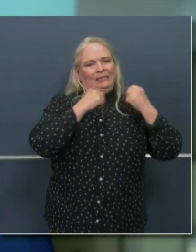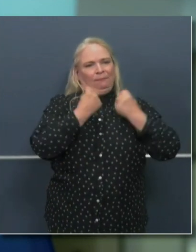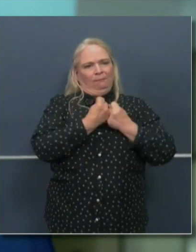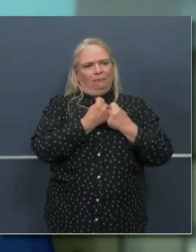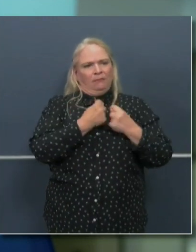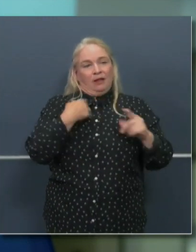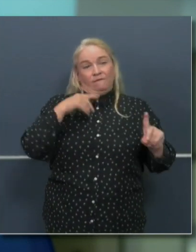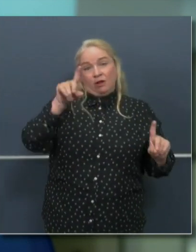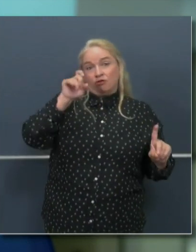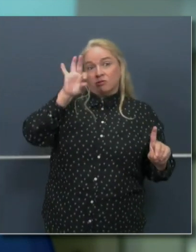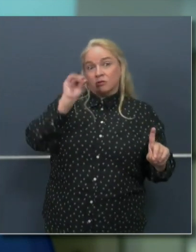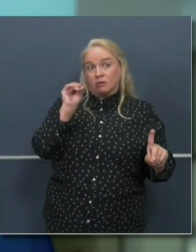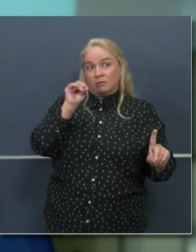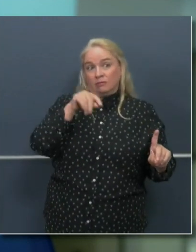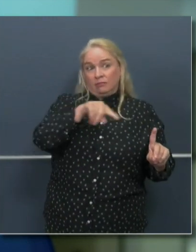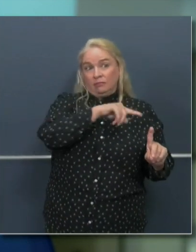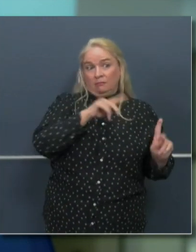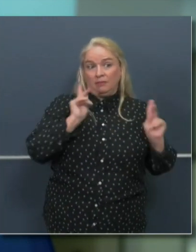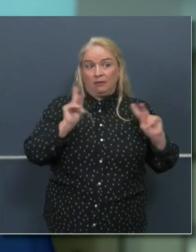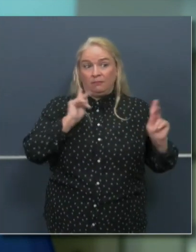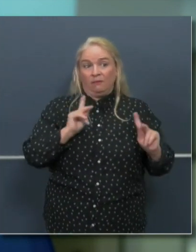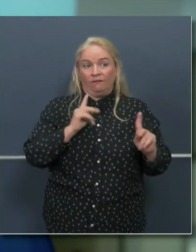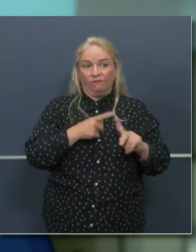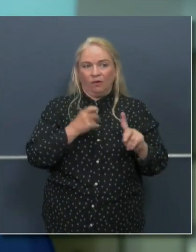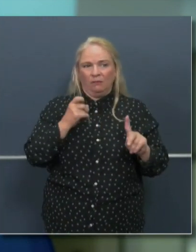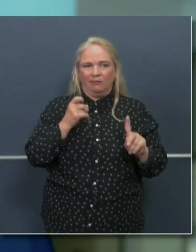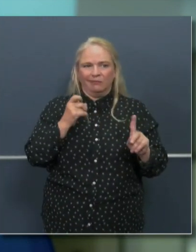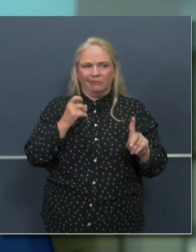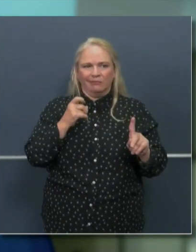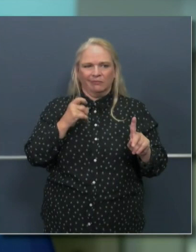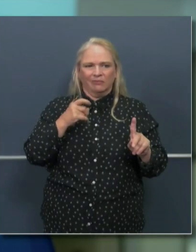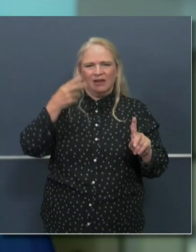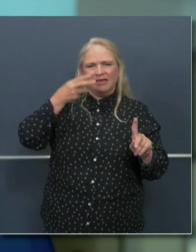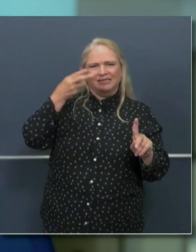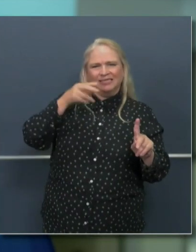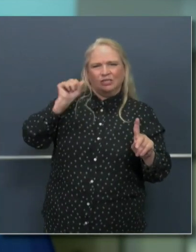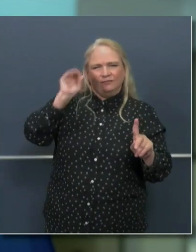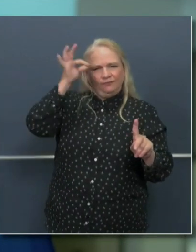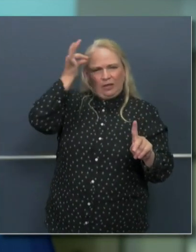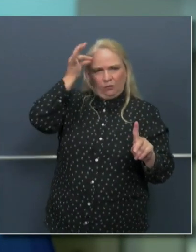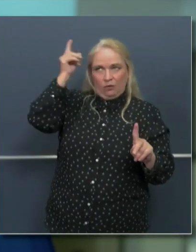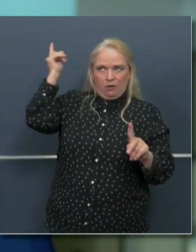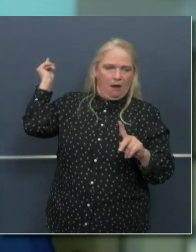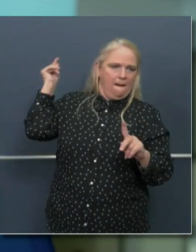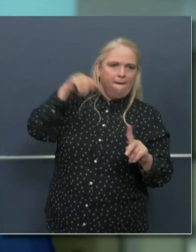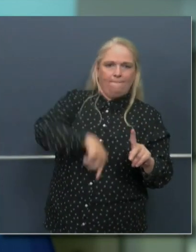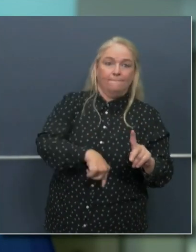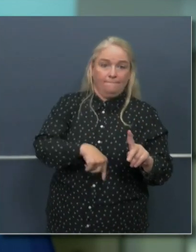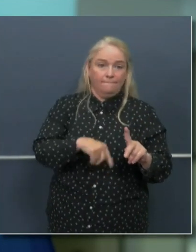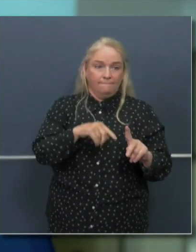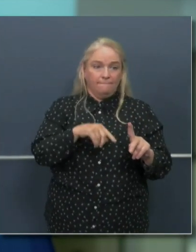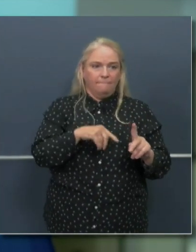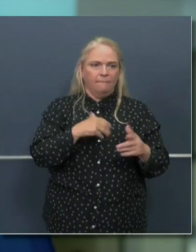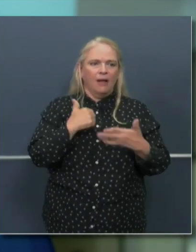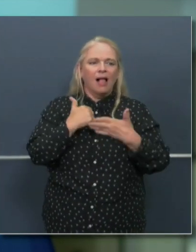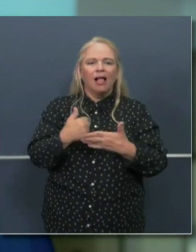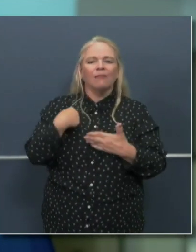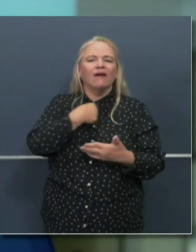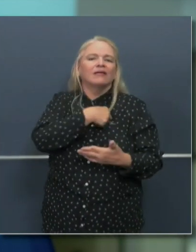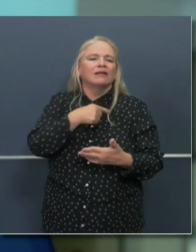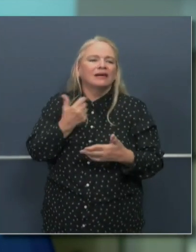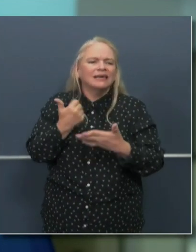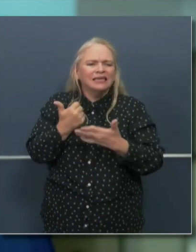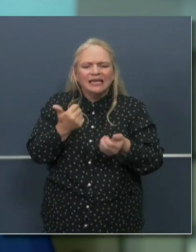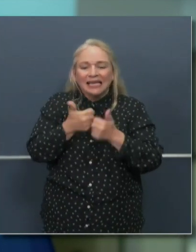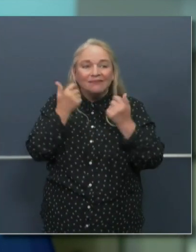from HHS, from our federal partners, to come in and help to relieve some of the stress for some of our caregivers. And